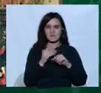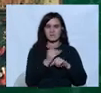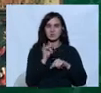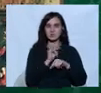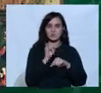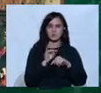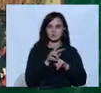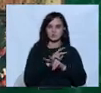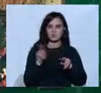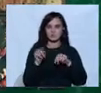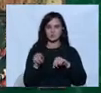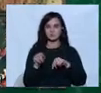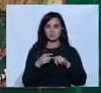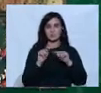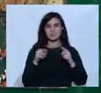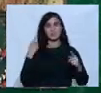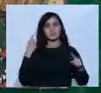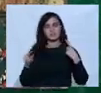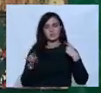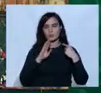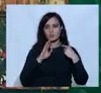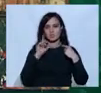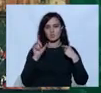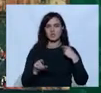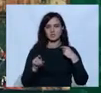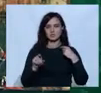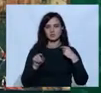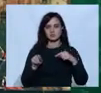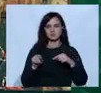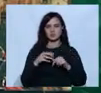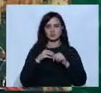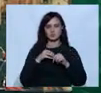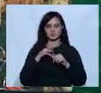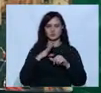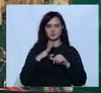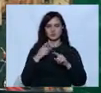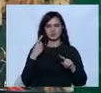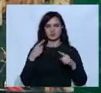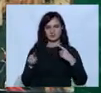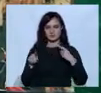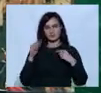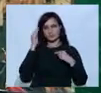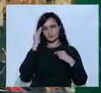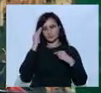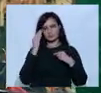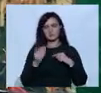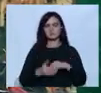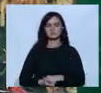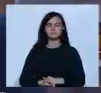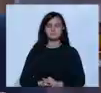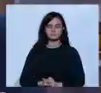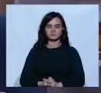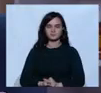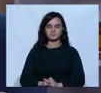Venice really was the first major international financial center. And this made Venice a